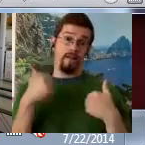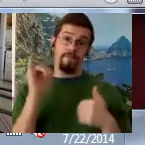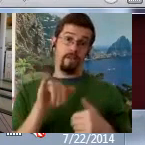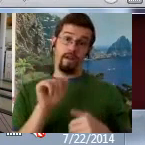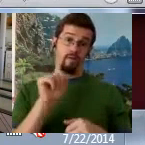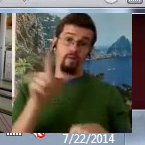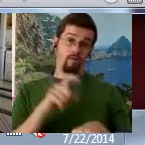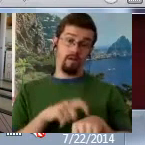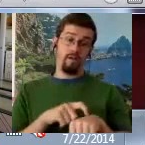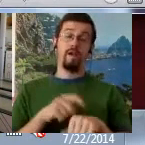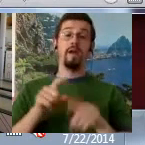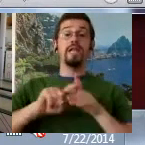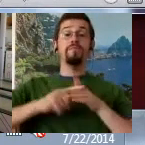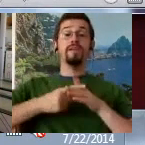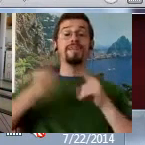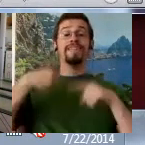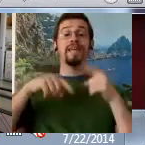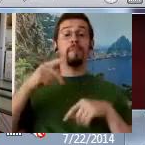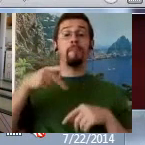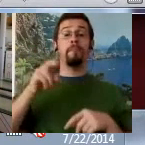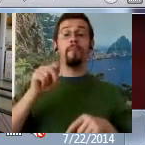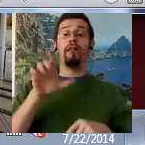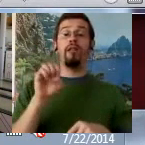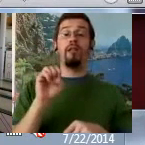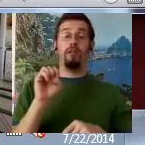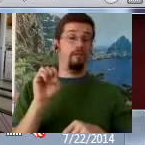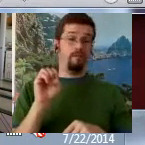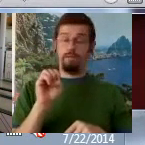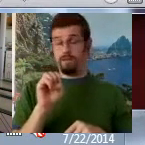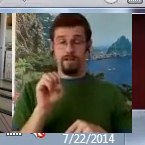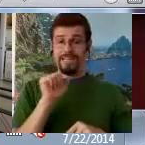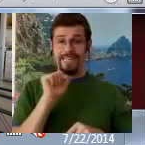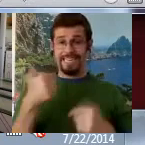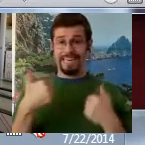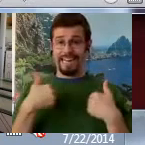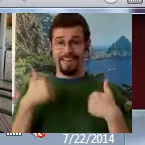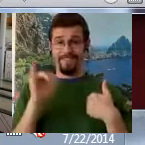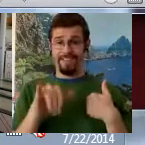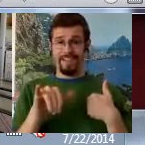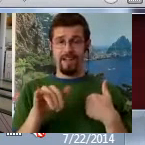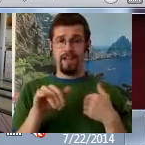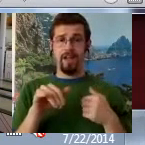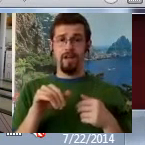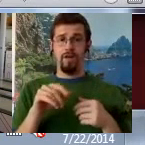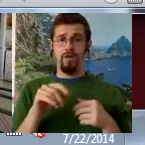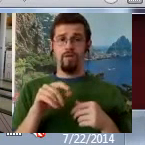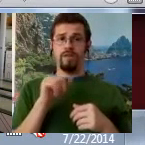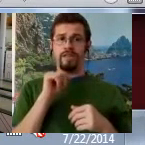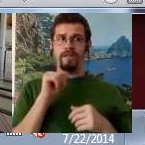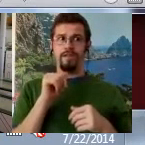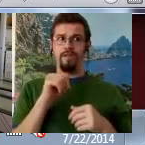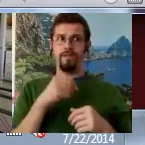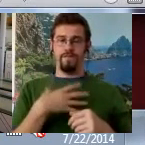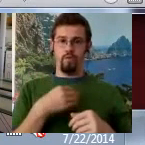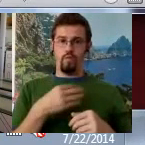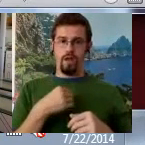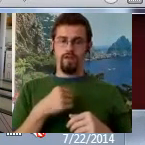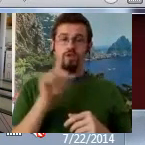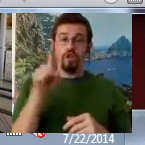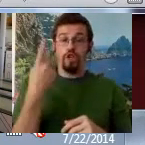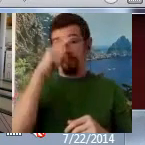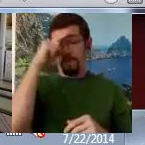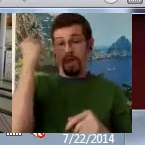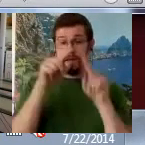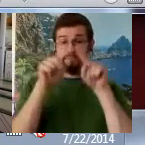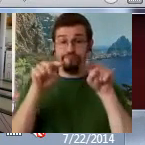beginning of SignPuddle, it didn't. We only had the black line. We didn't have the white fill, and you were looking at